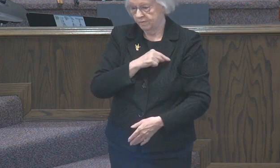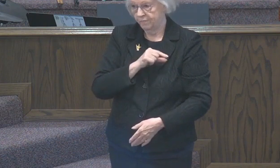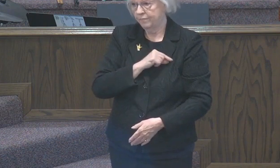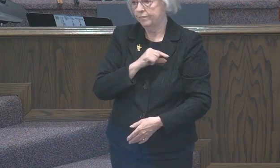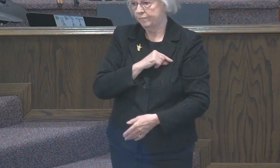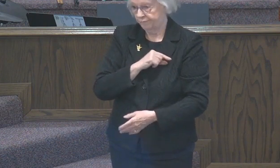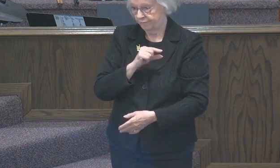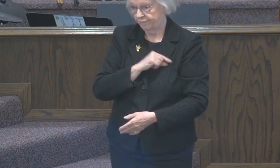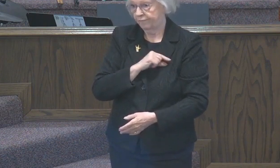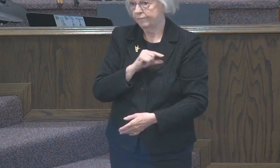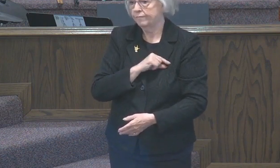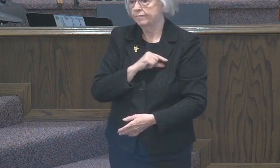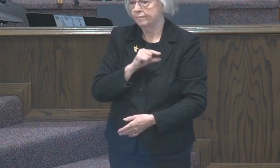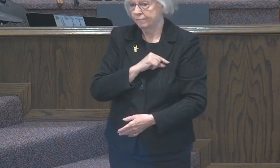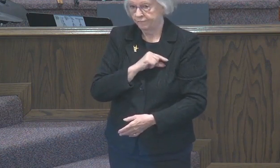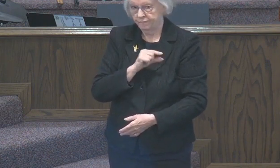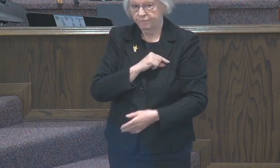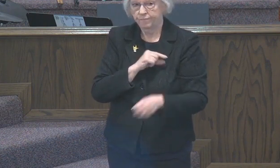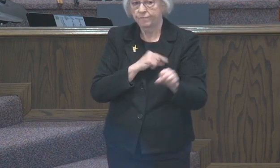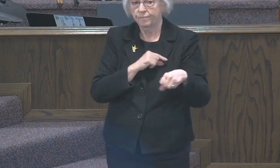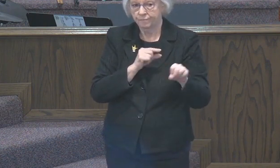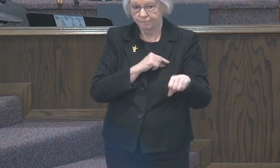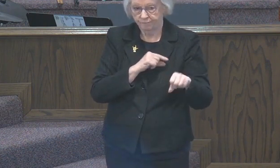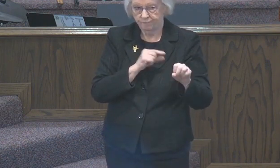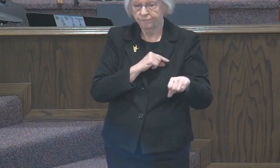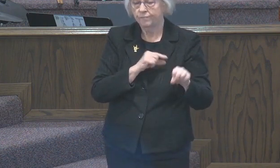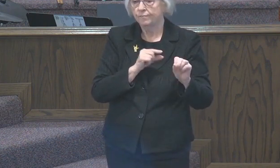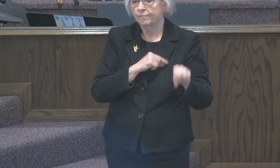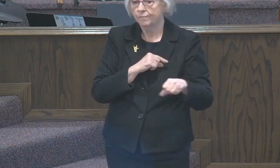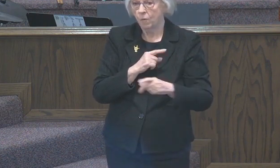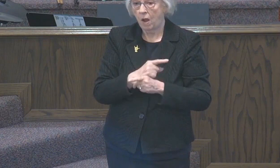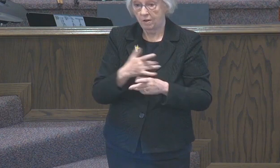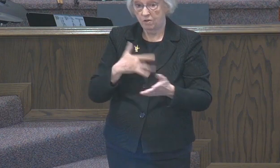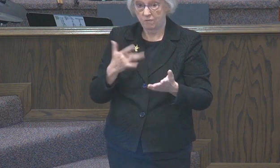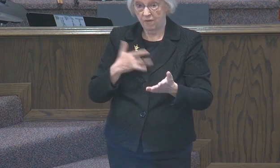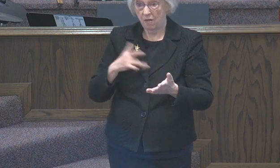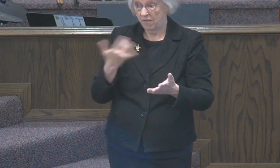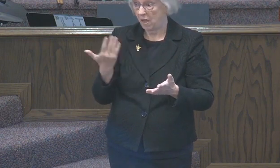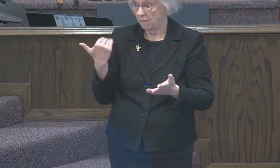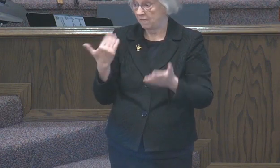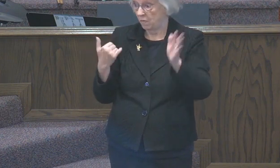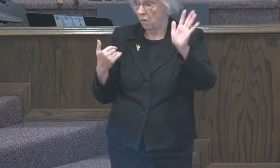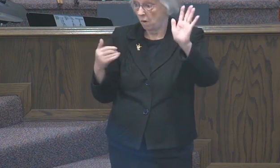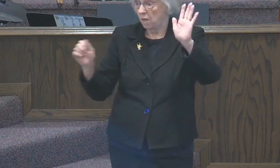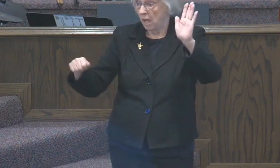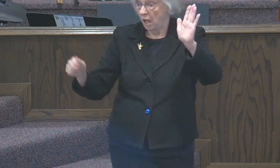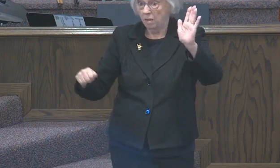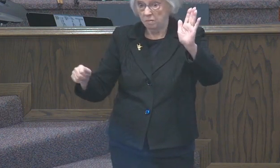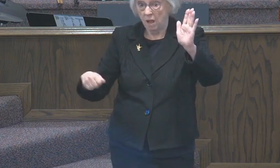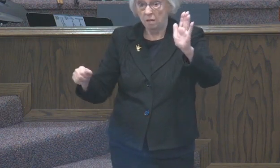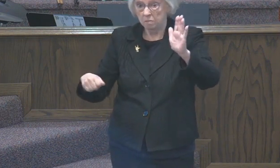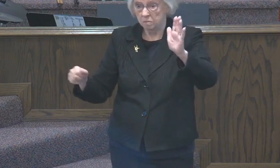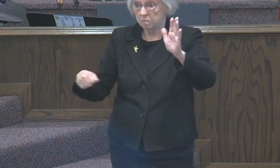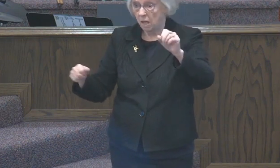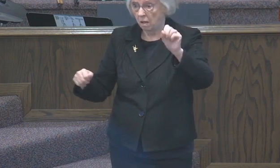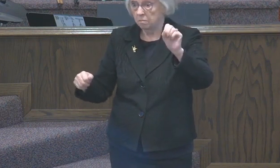that before a holy God, if he was to acknowledge that there was a God, he would have to live different. It is that person who